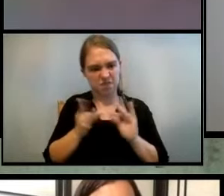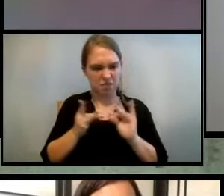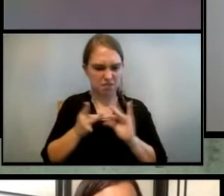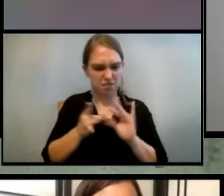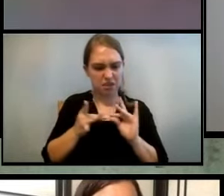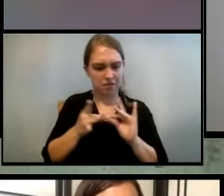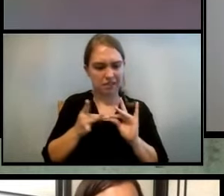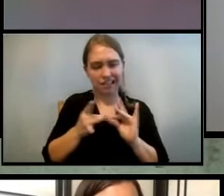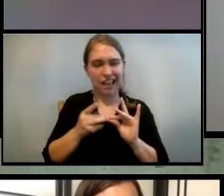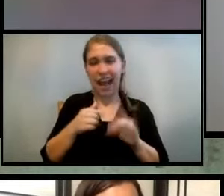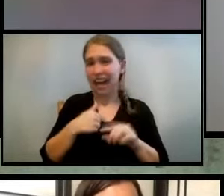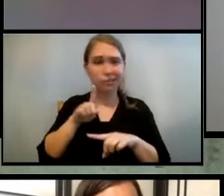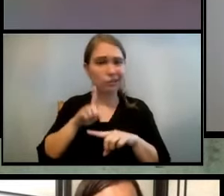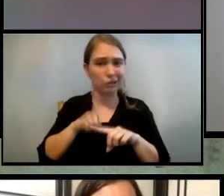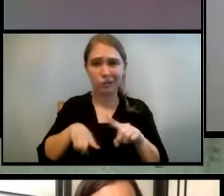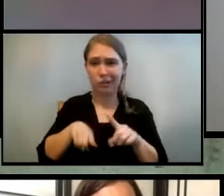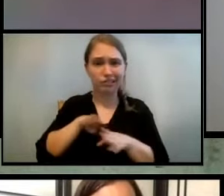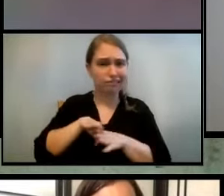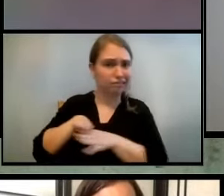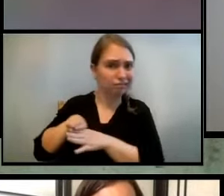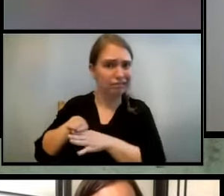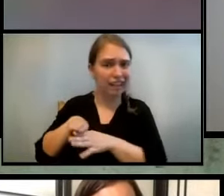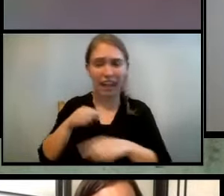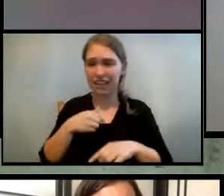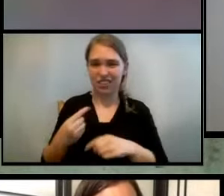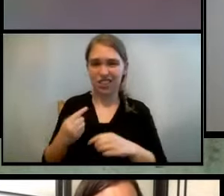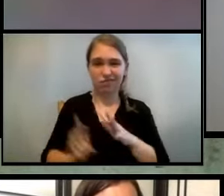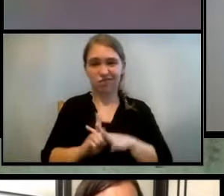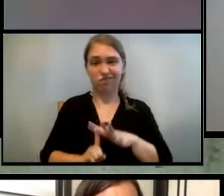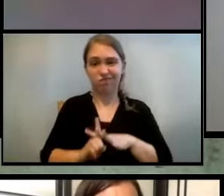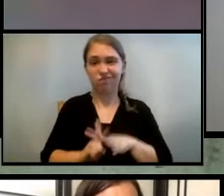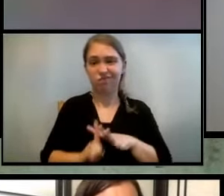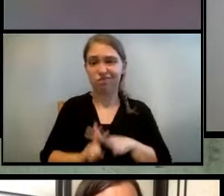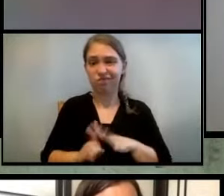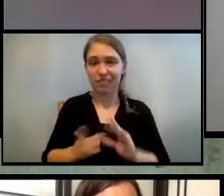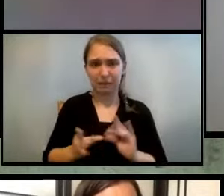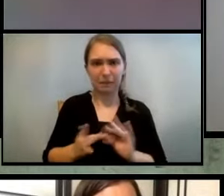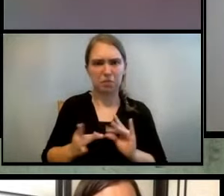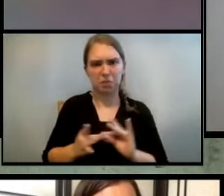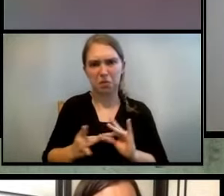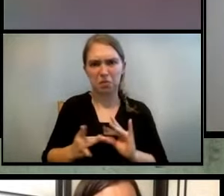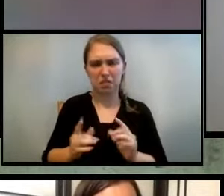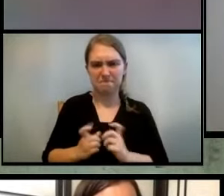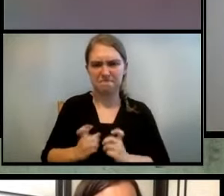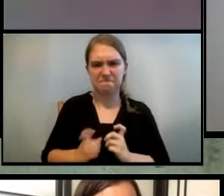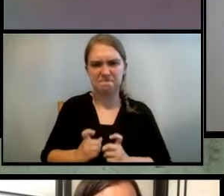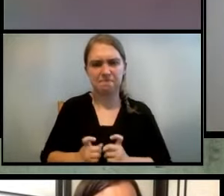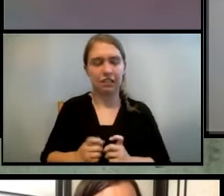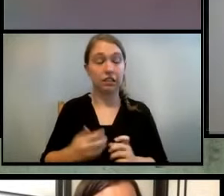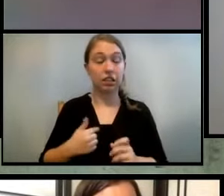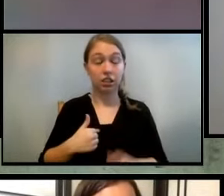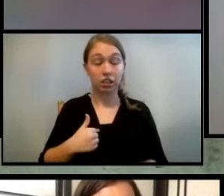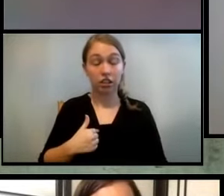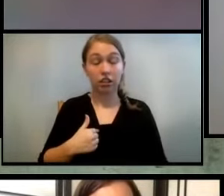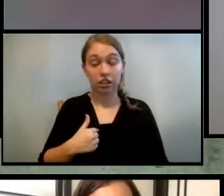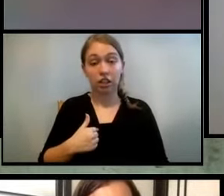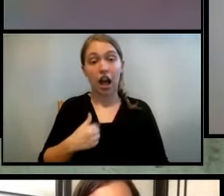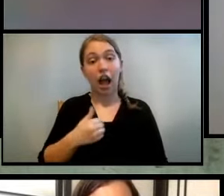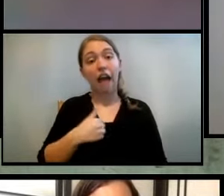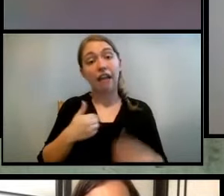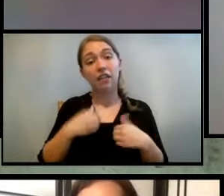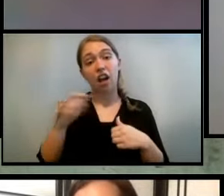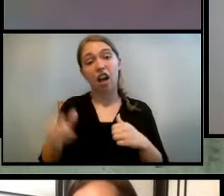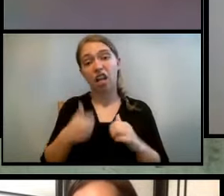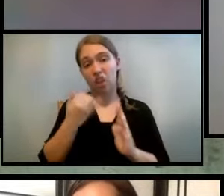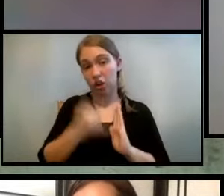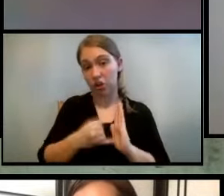writers often call it. And it was partly also a time thing. I have other artistic pursuits.